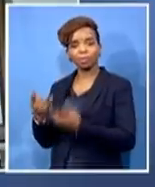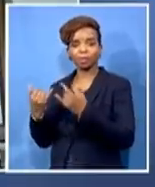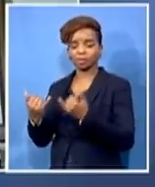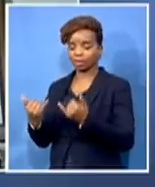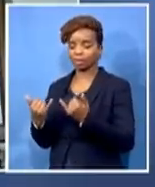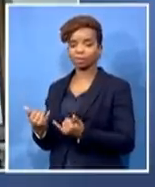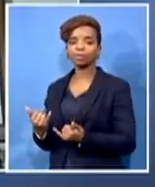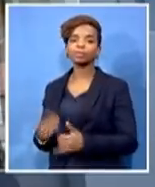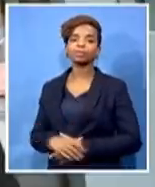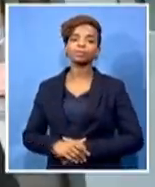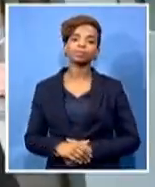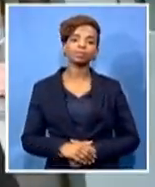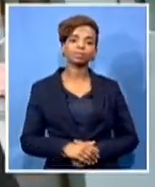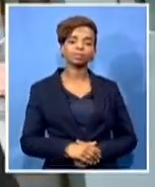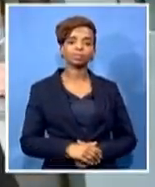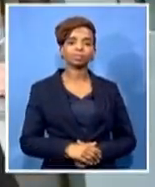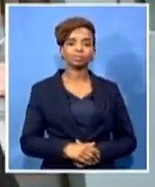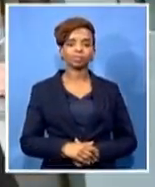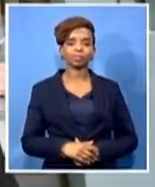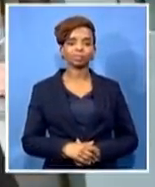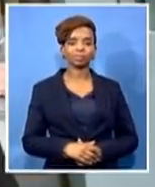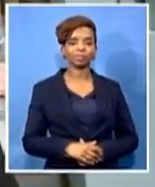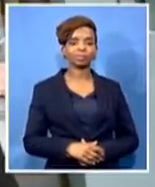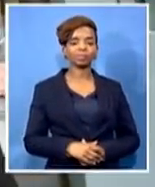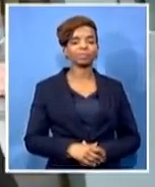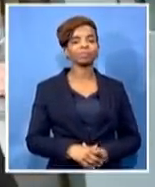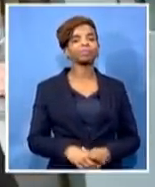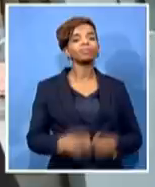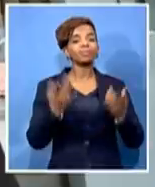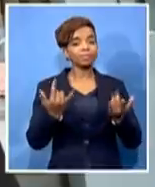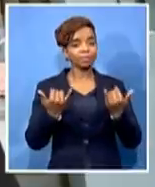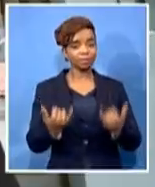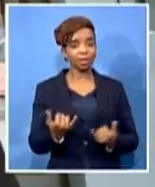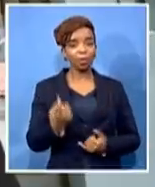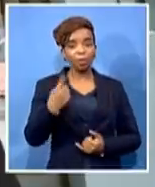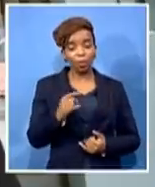Look, for the young, especially those who are aspiring to be